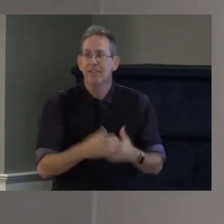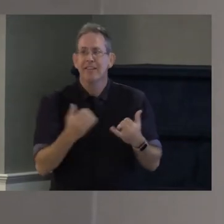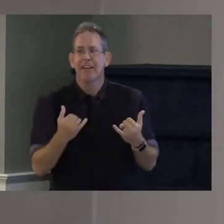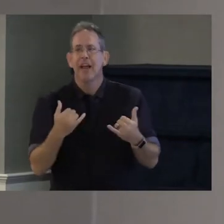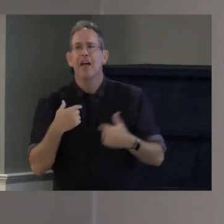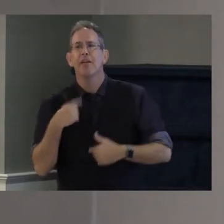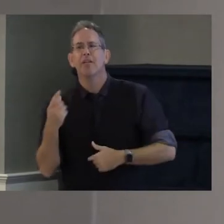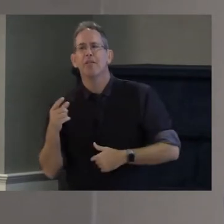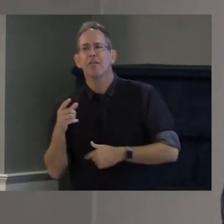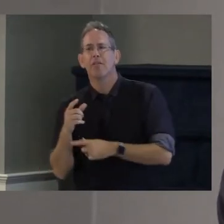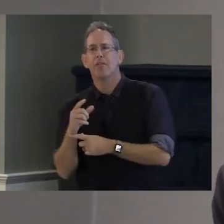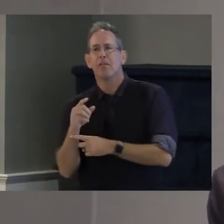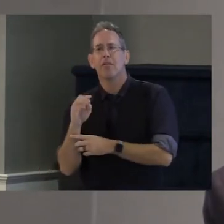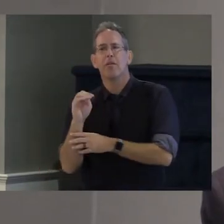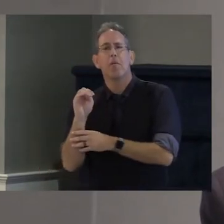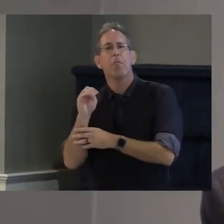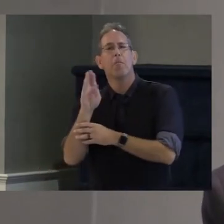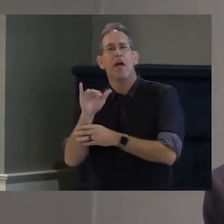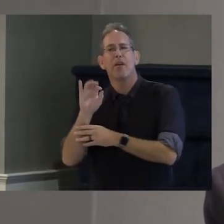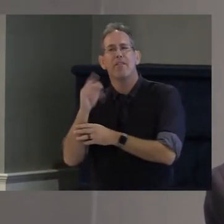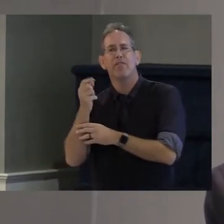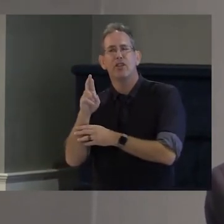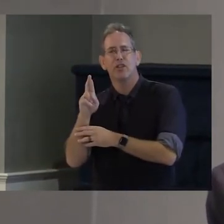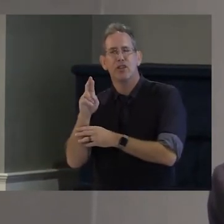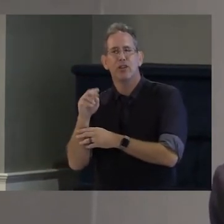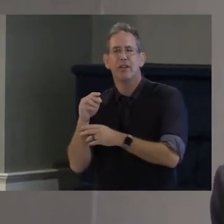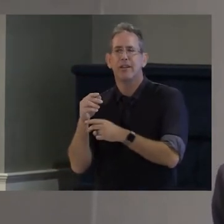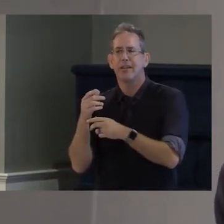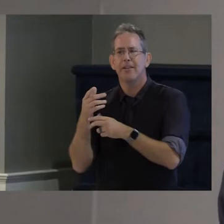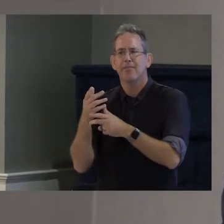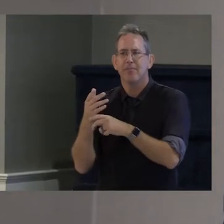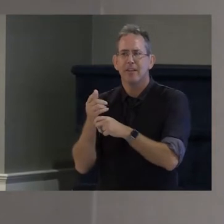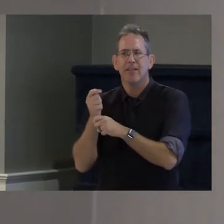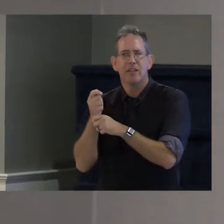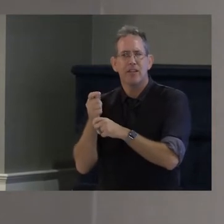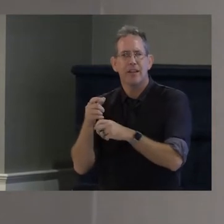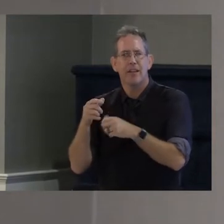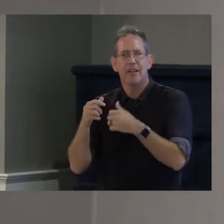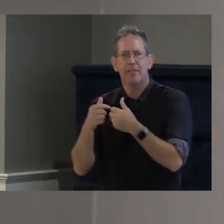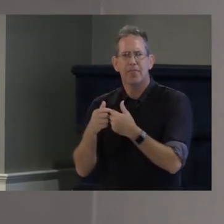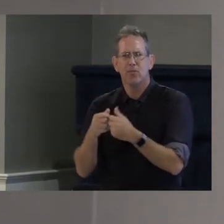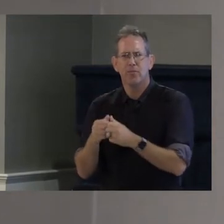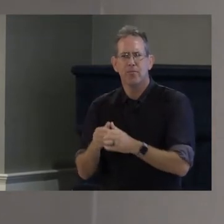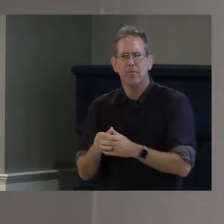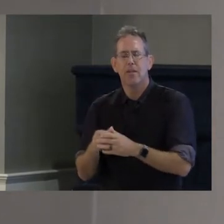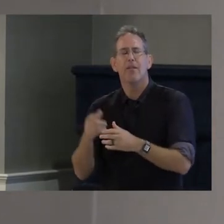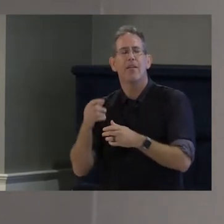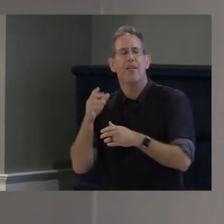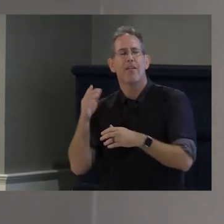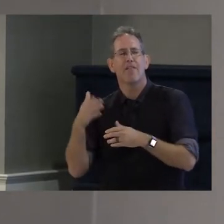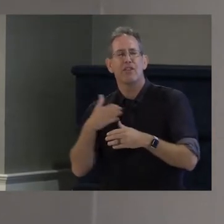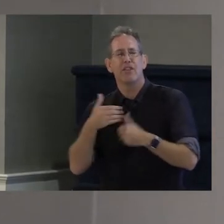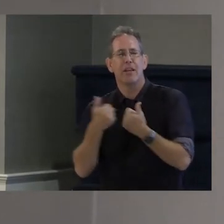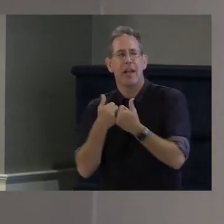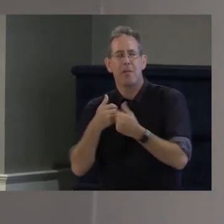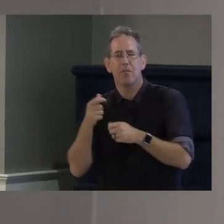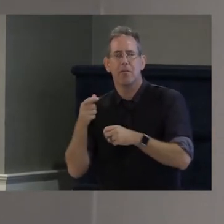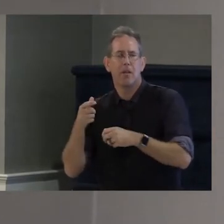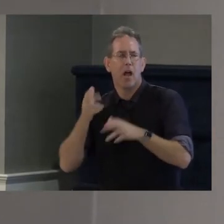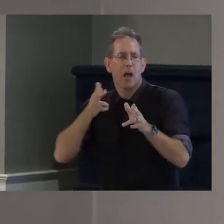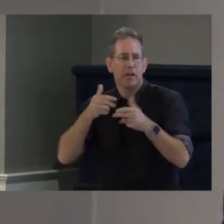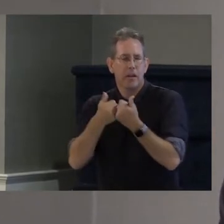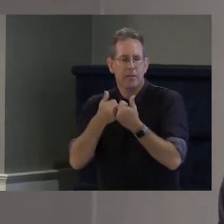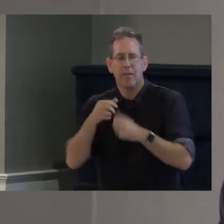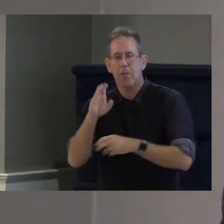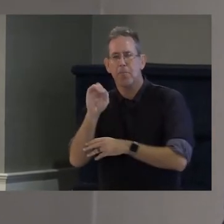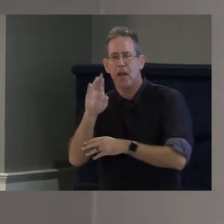Club. Monica holds a Bachelor of Science in Healthcare Administration from St. Joseph's College of Maine, a Master of Business